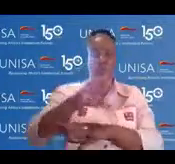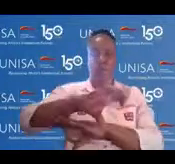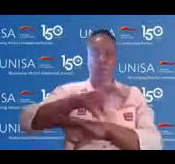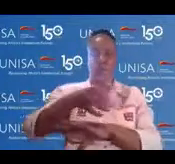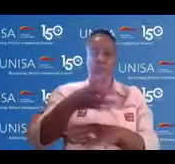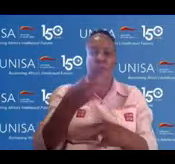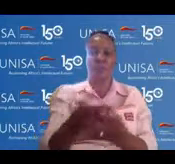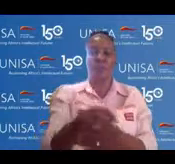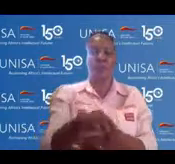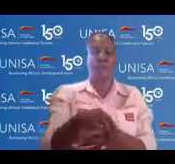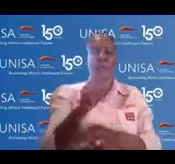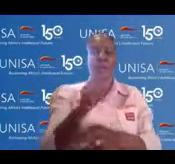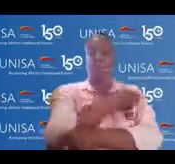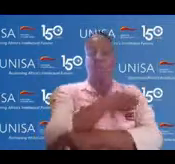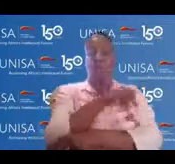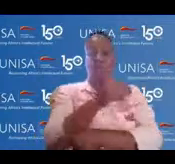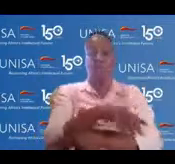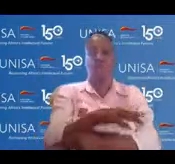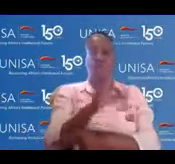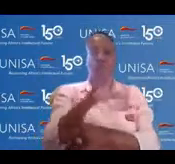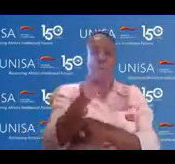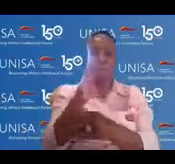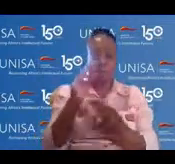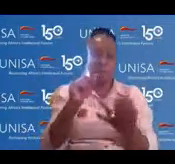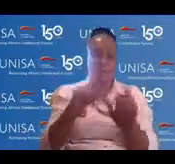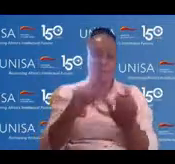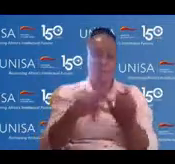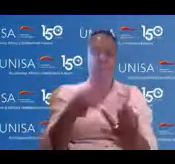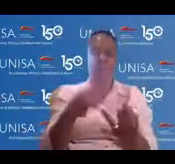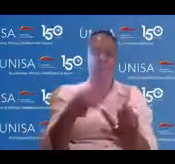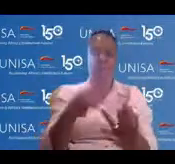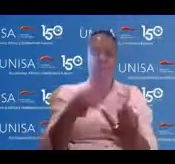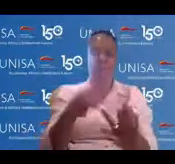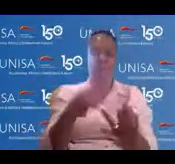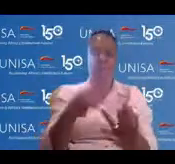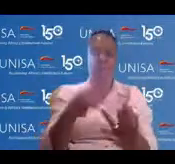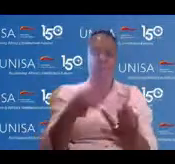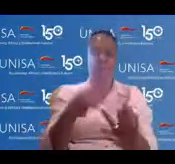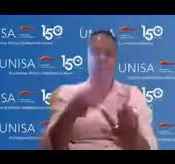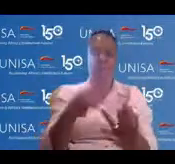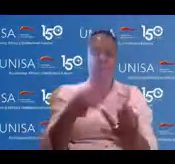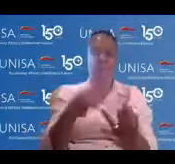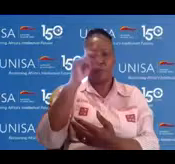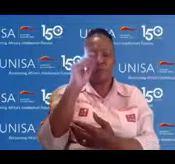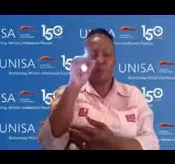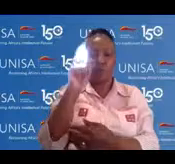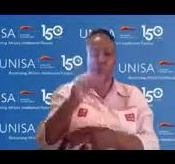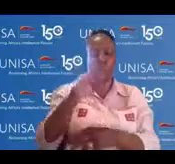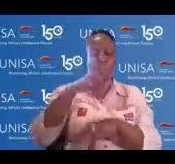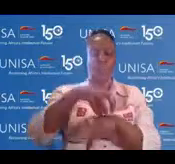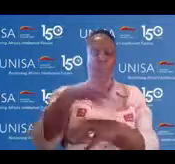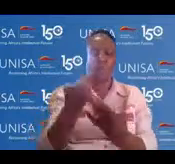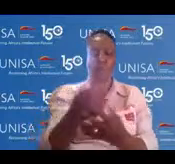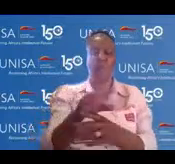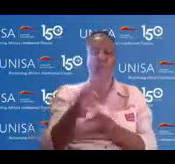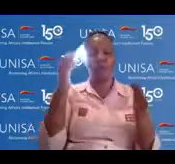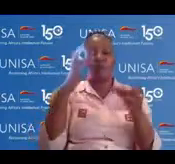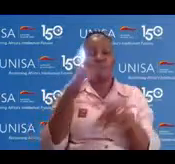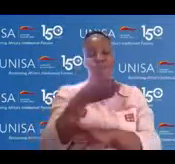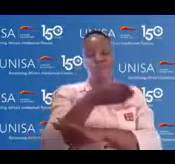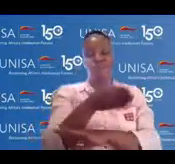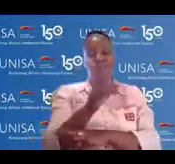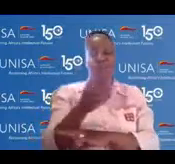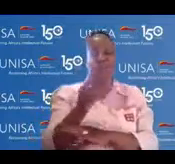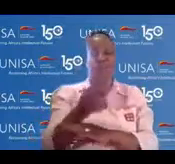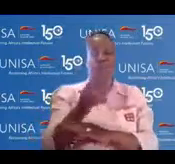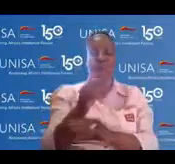in Florida and one based in the Pretoria campus. The information is also available on the website. And